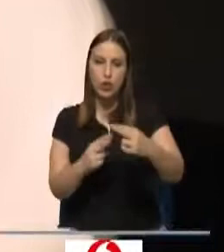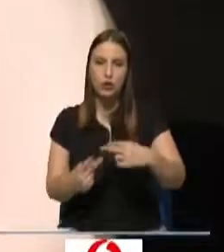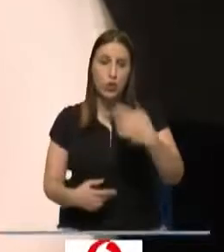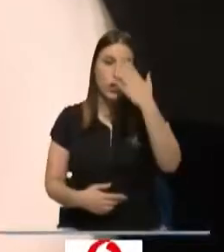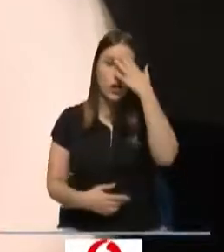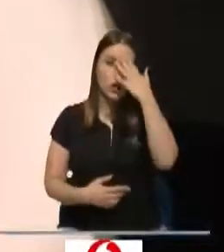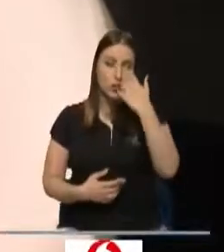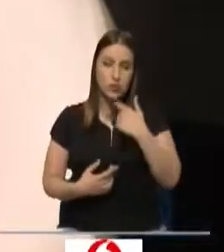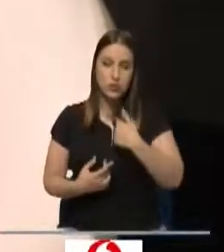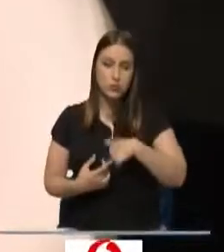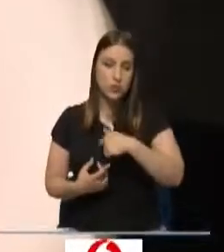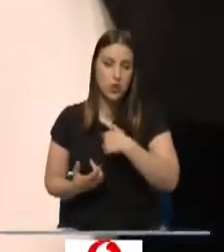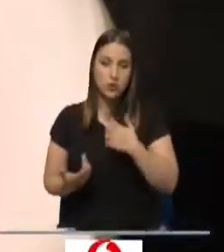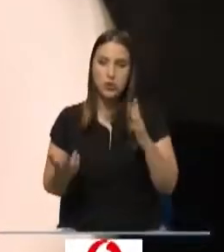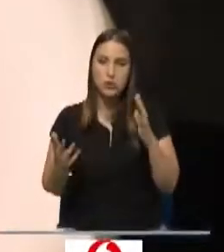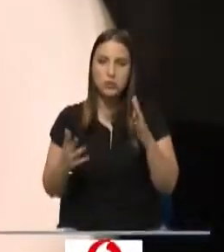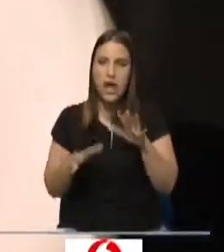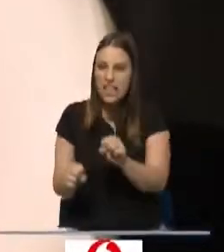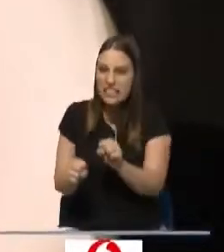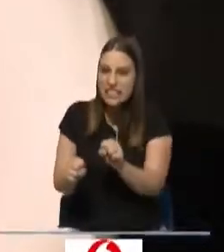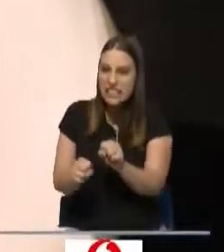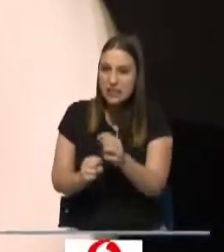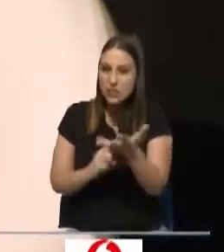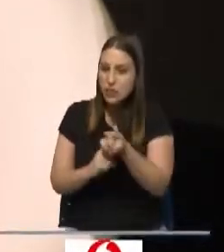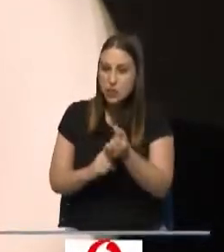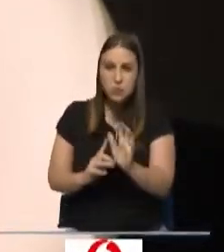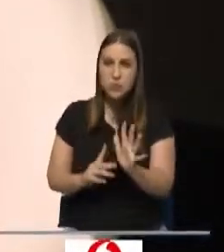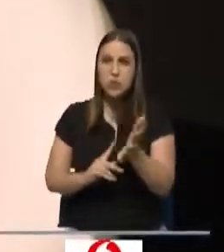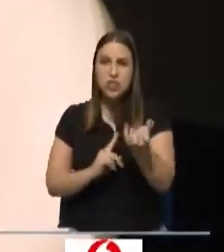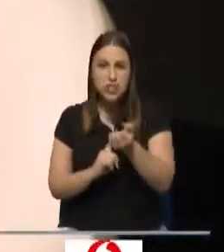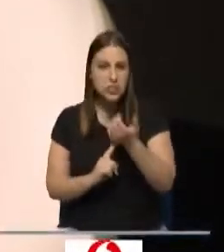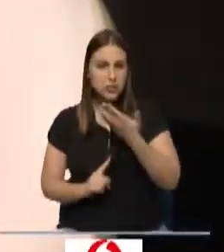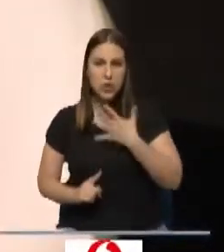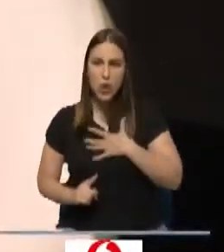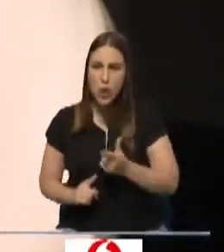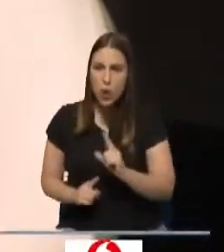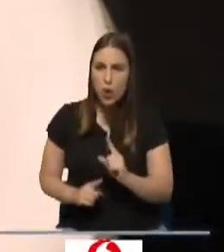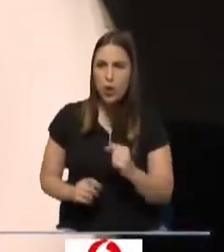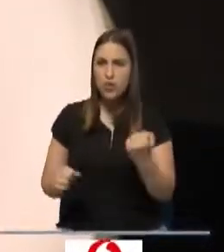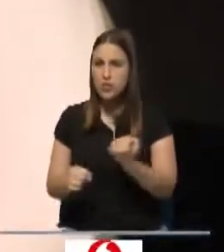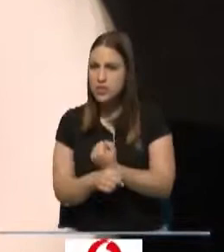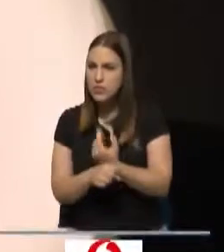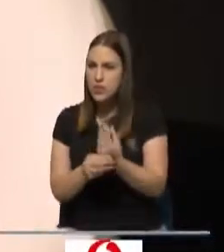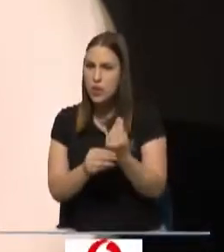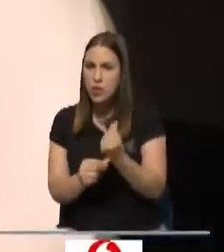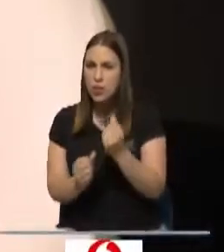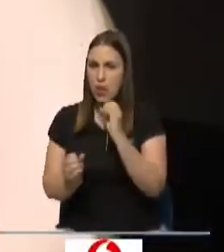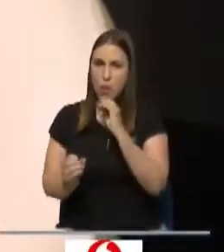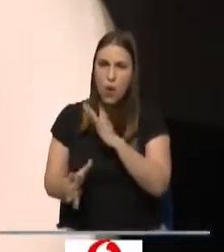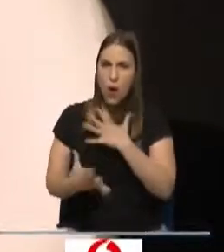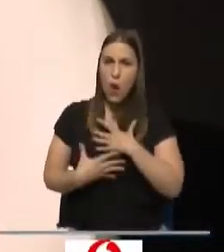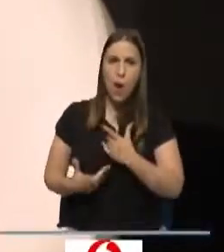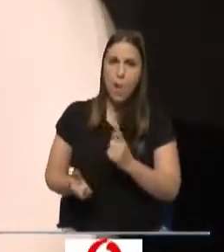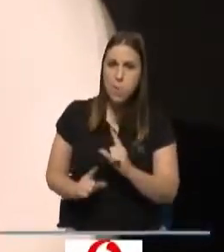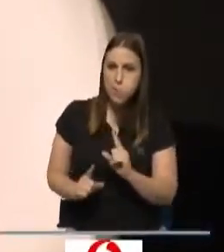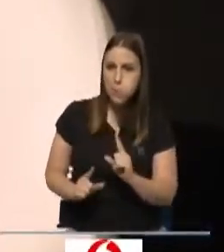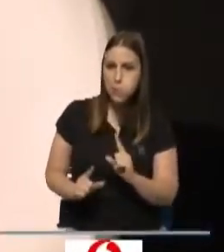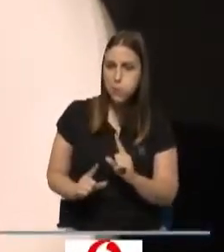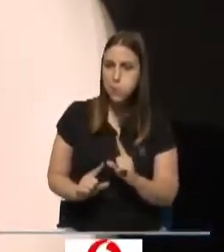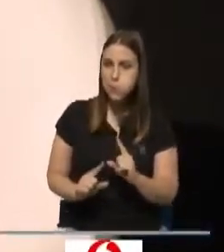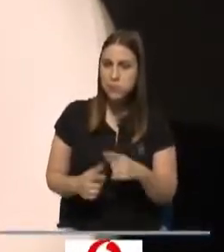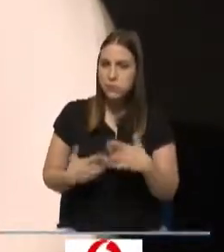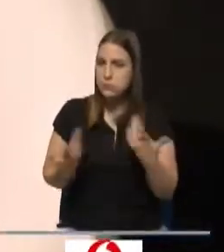with greater movements between operators. So the clients are not happy if they don't have a happy